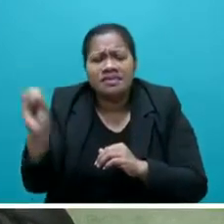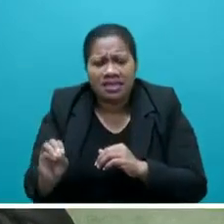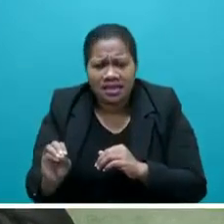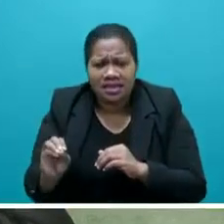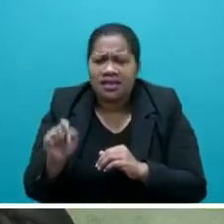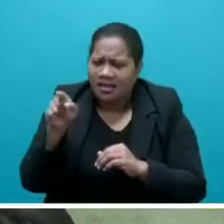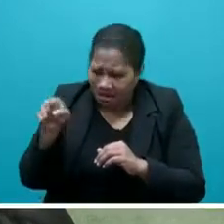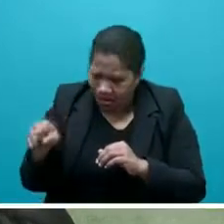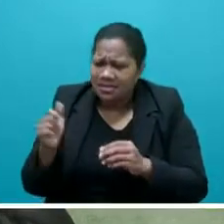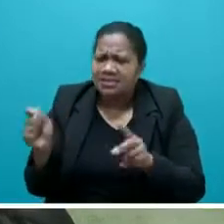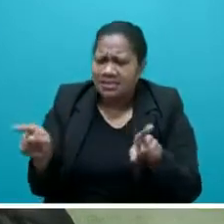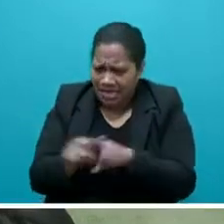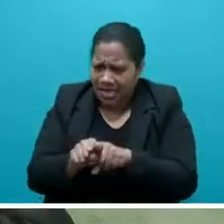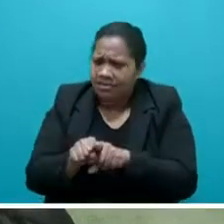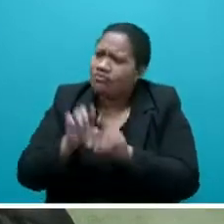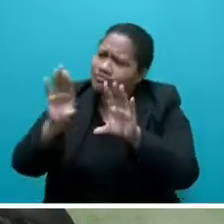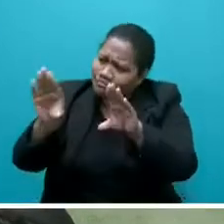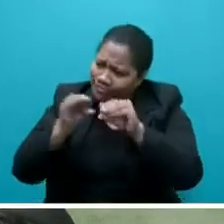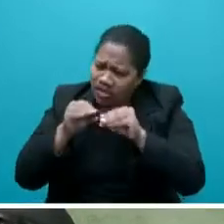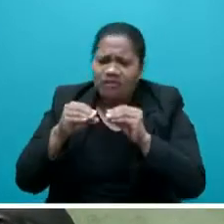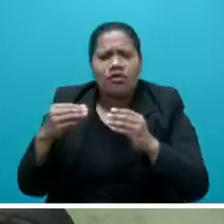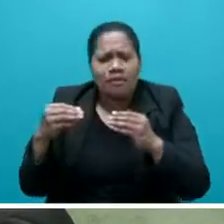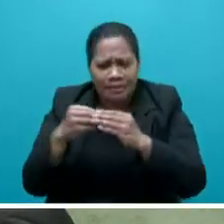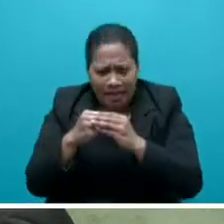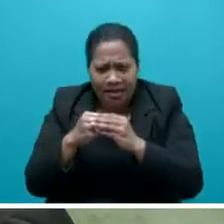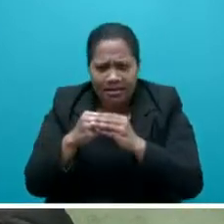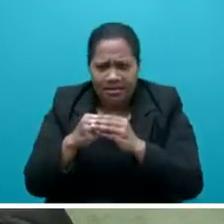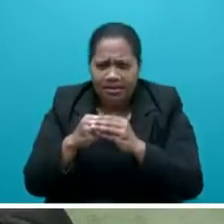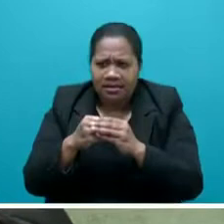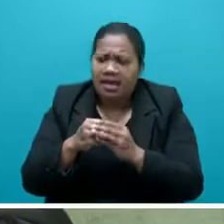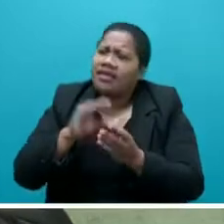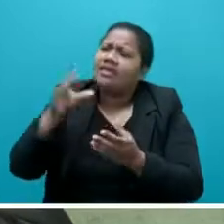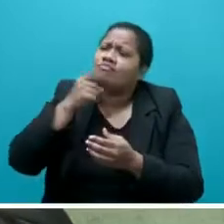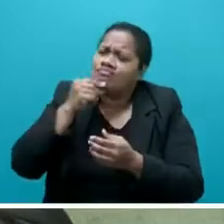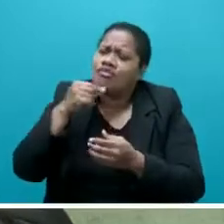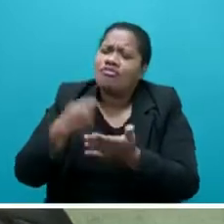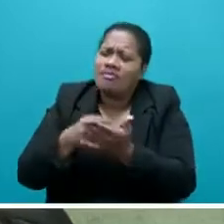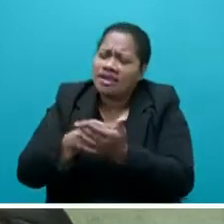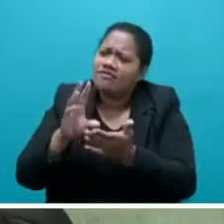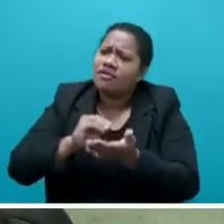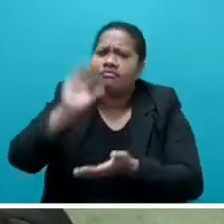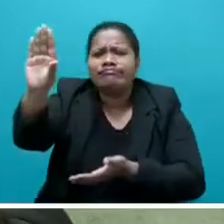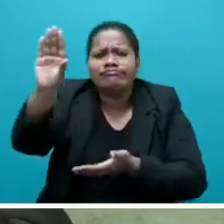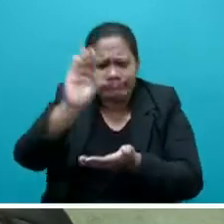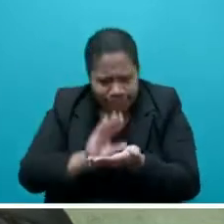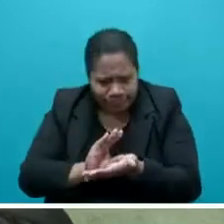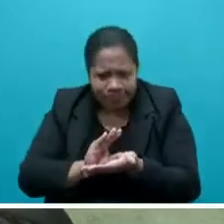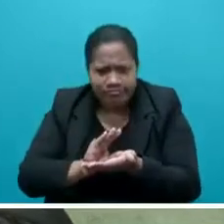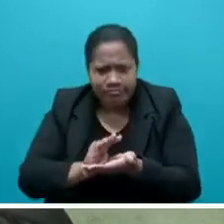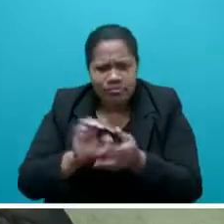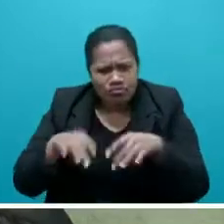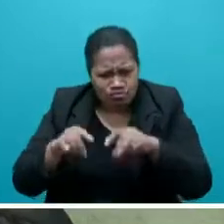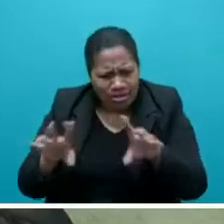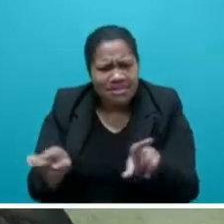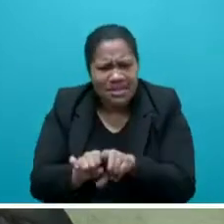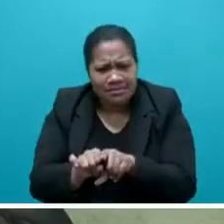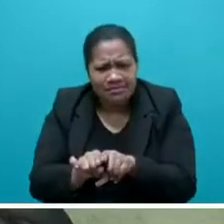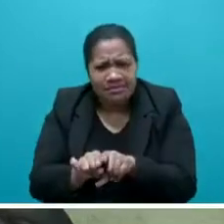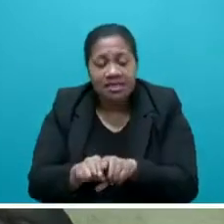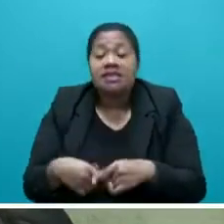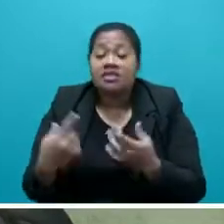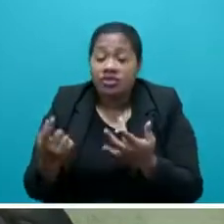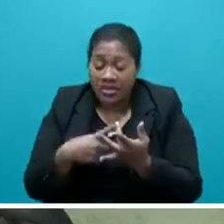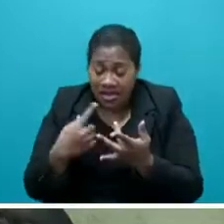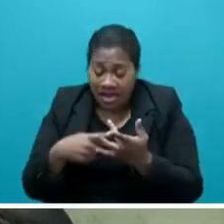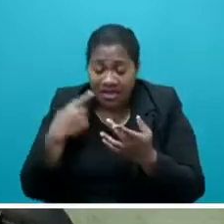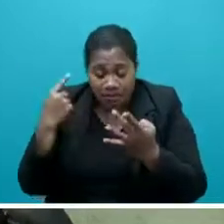also lend money. So there's nothing untoward about what they're doing. Mr. Speaker, sir, the other point that I wanted to make was, we